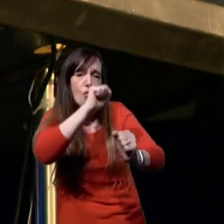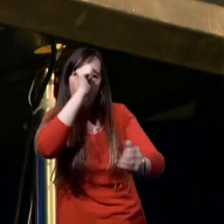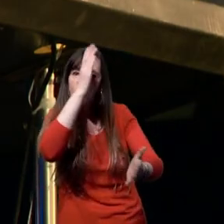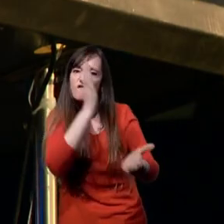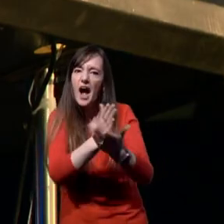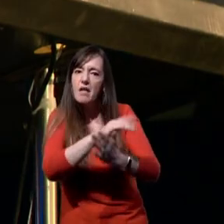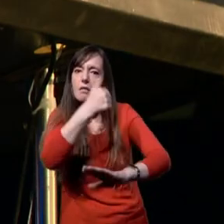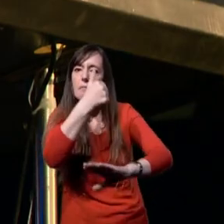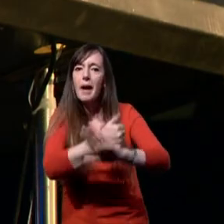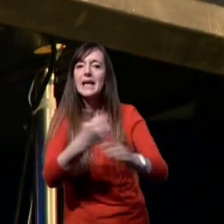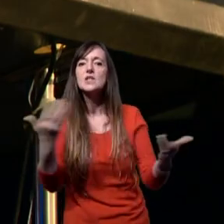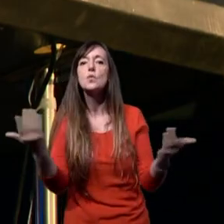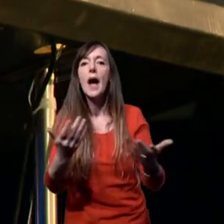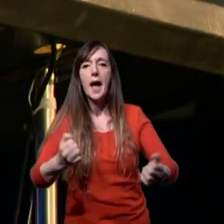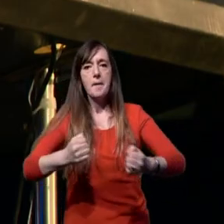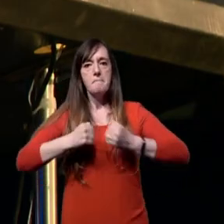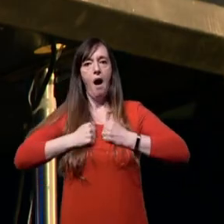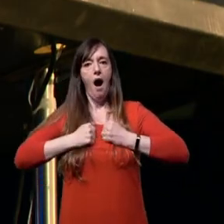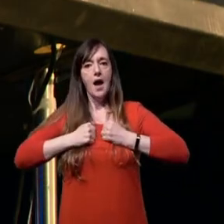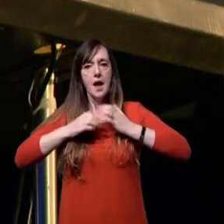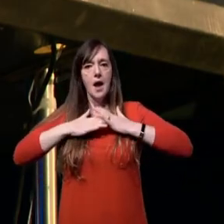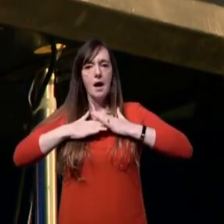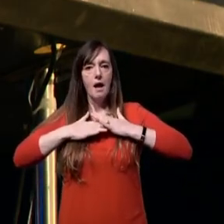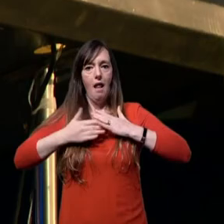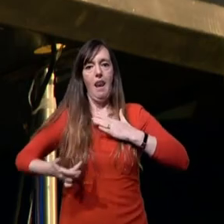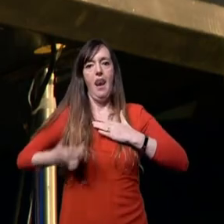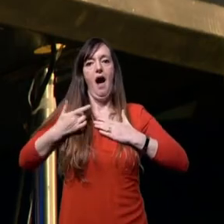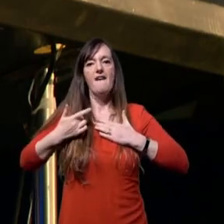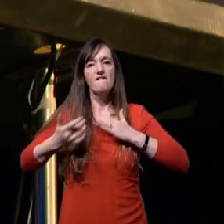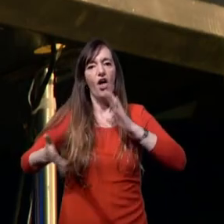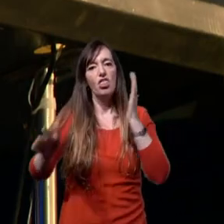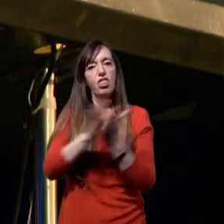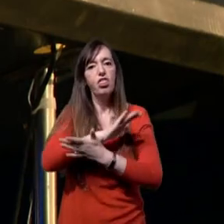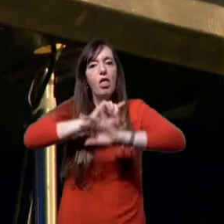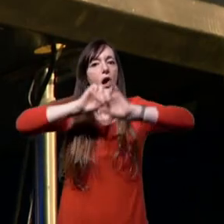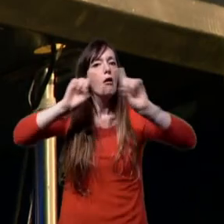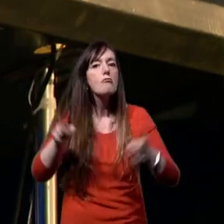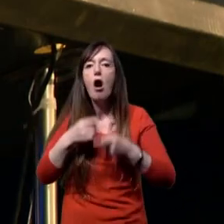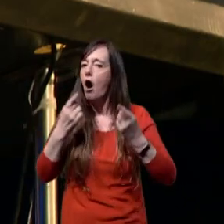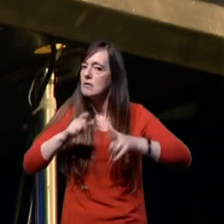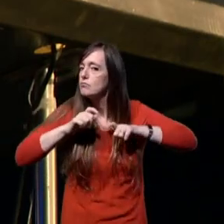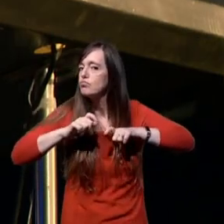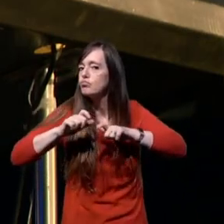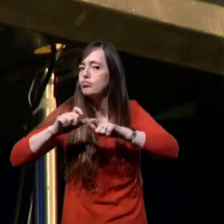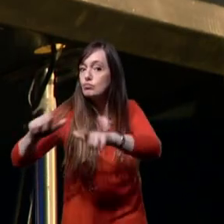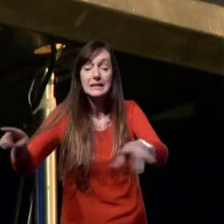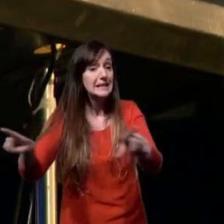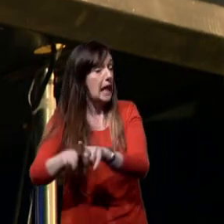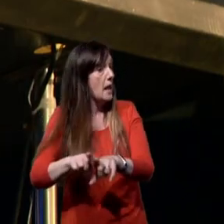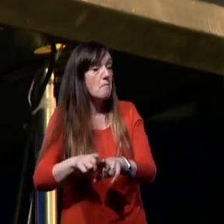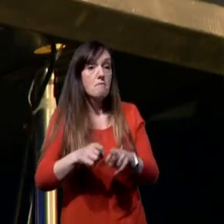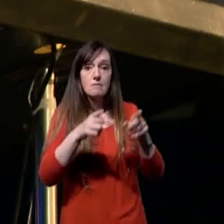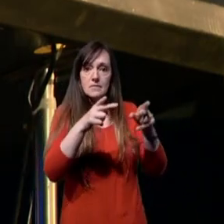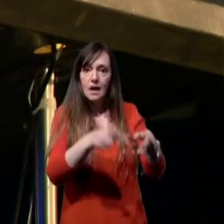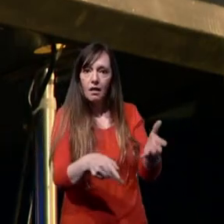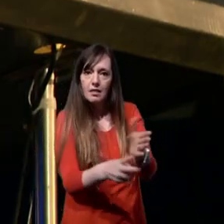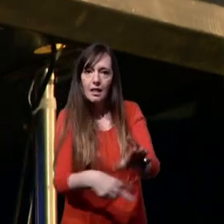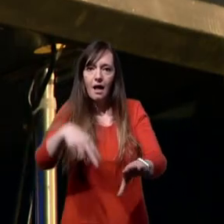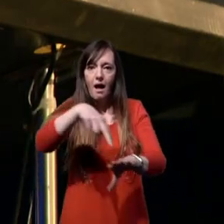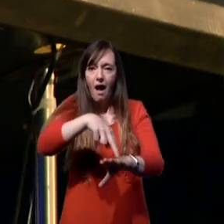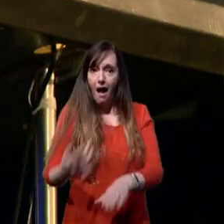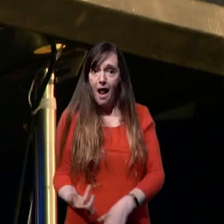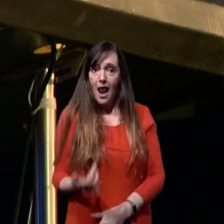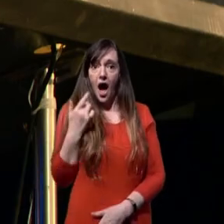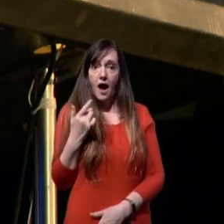grounded on my indestructible life. Just like I came back to life so that all